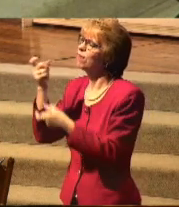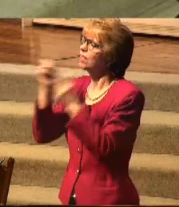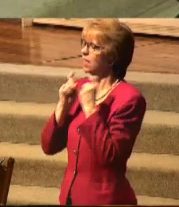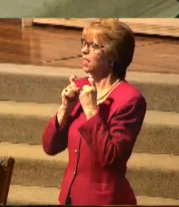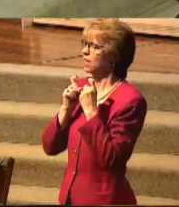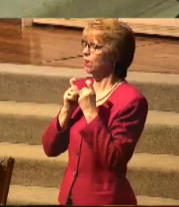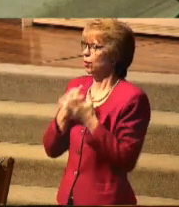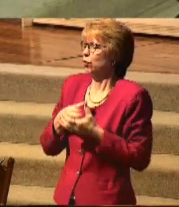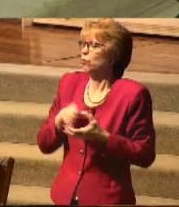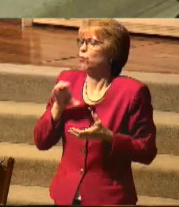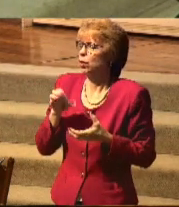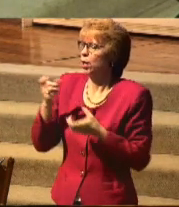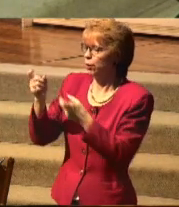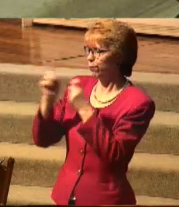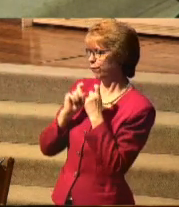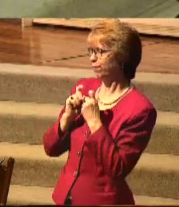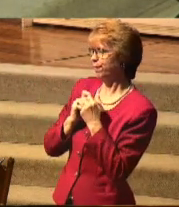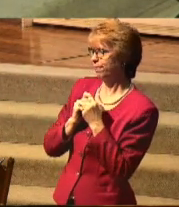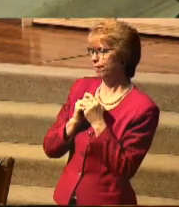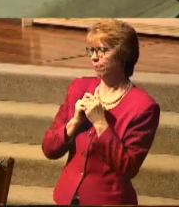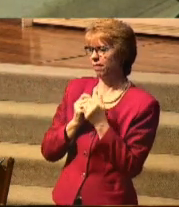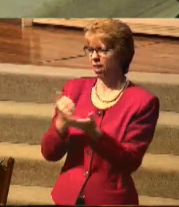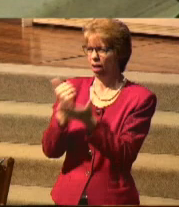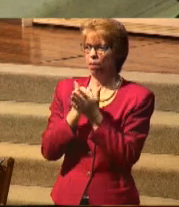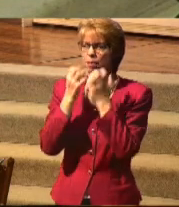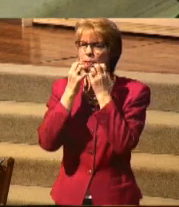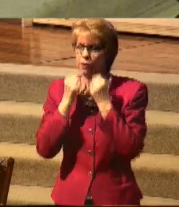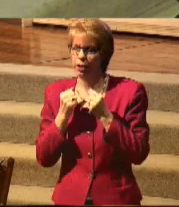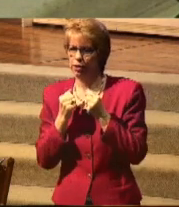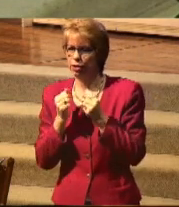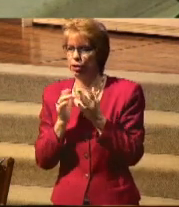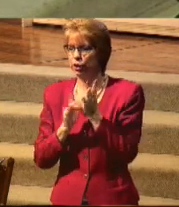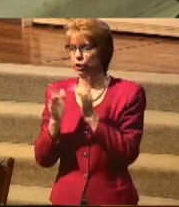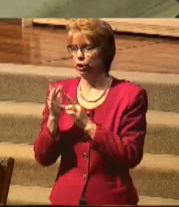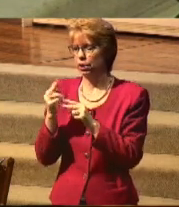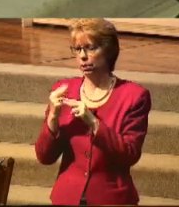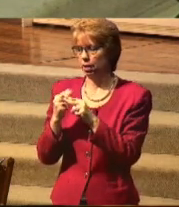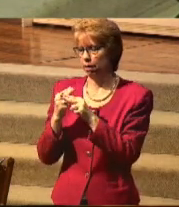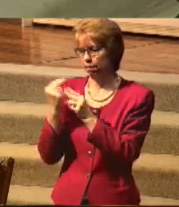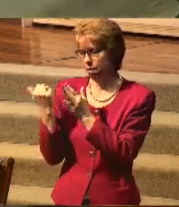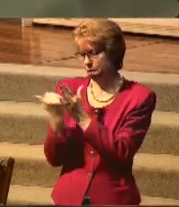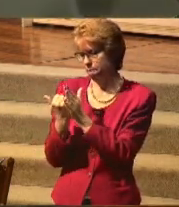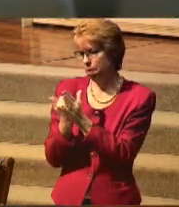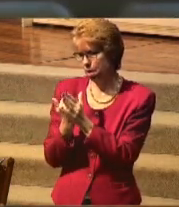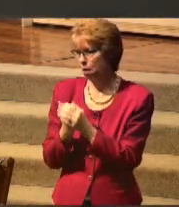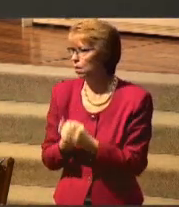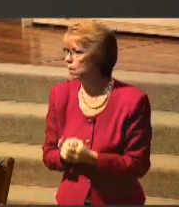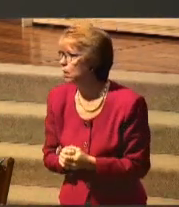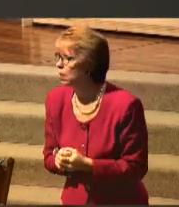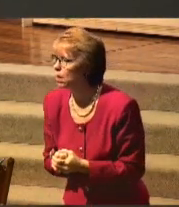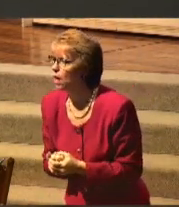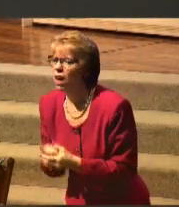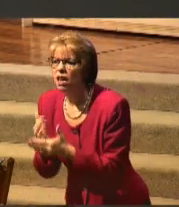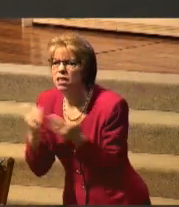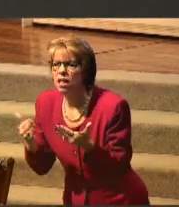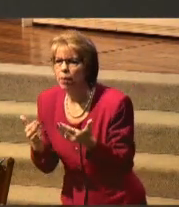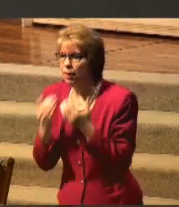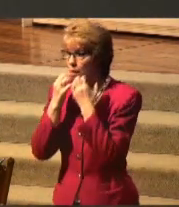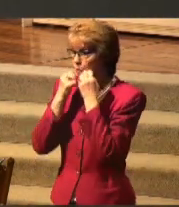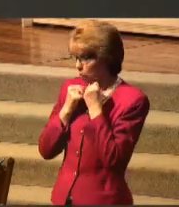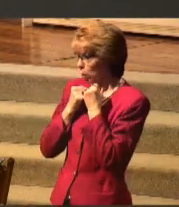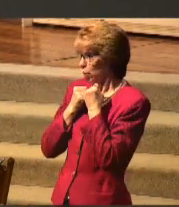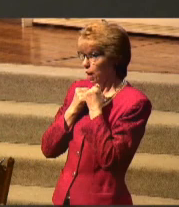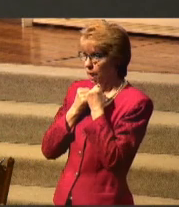to us. Help me to cherish it in Jesus' precious name. Amen." Something that we cherish, we value